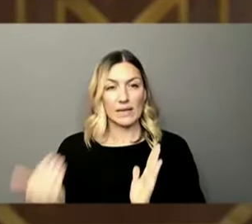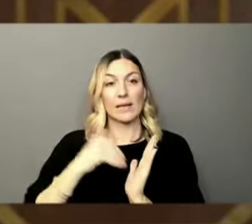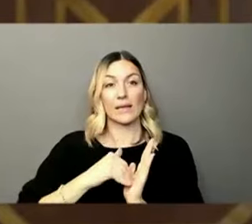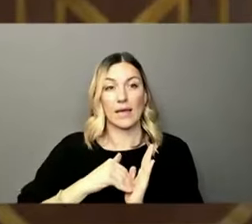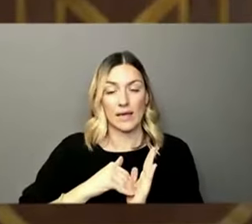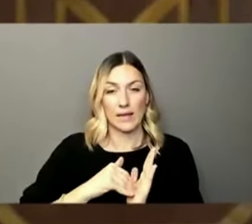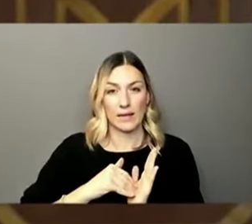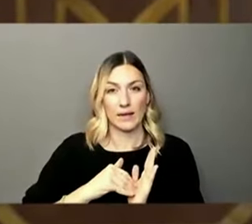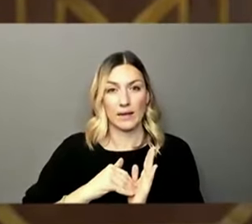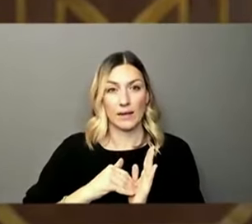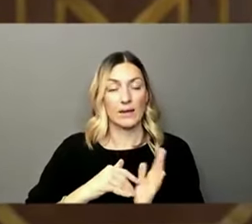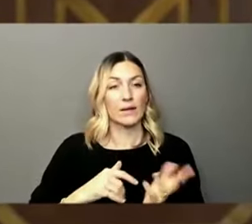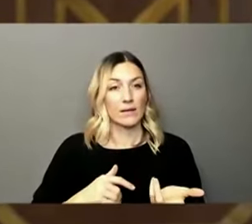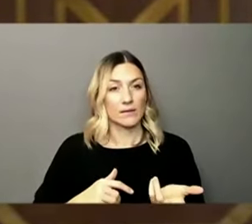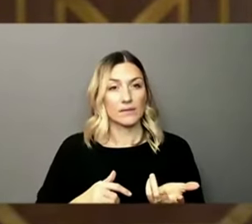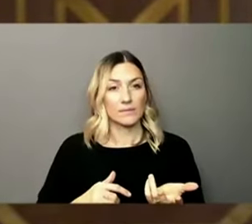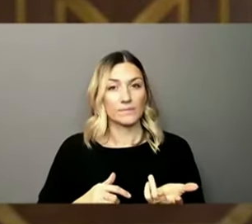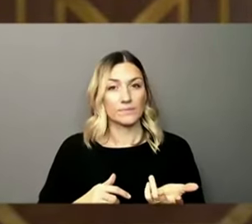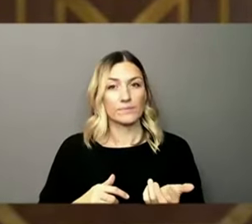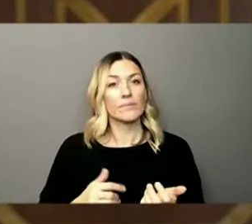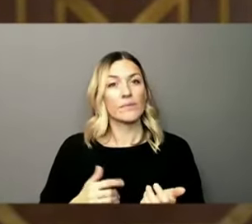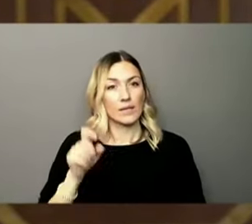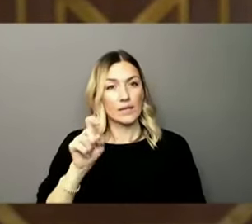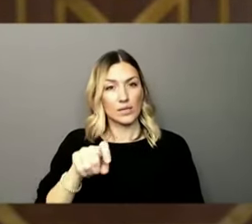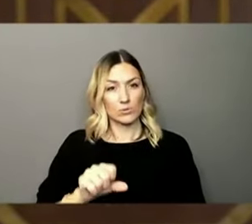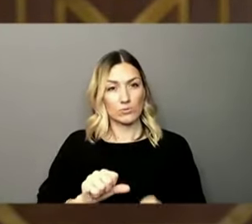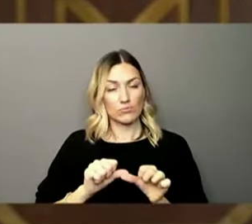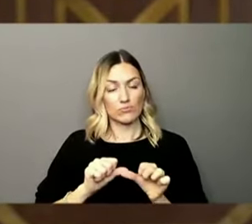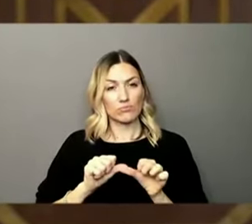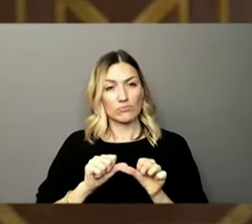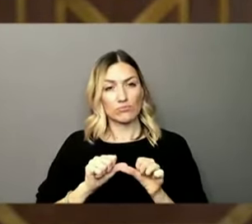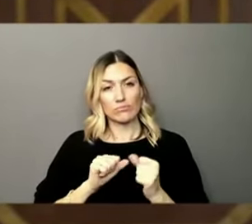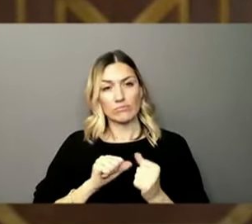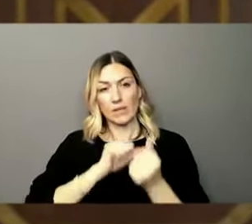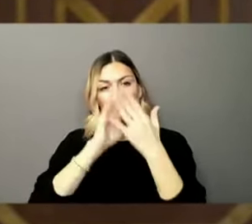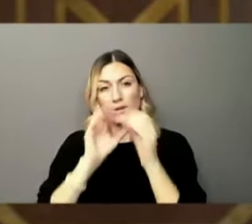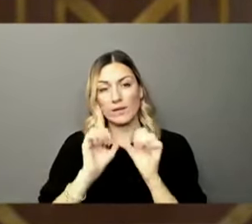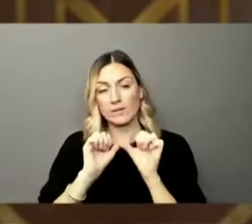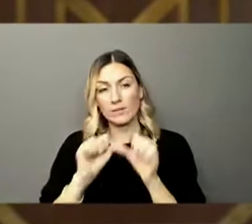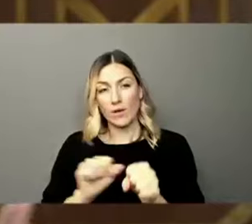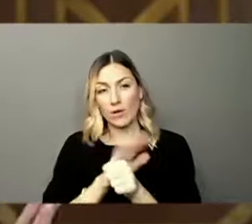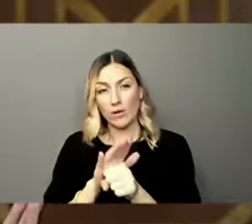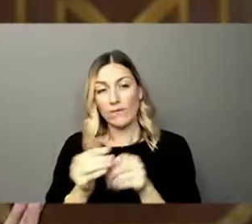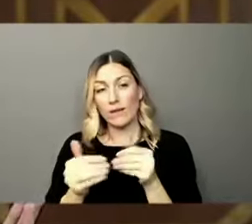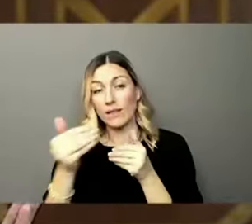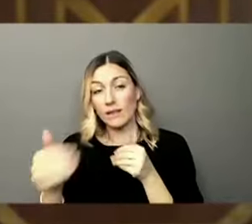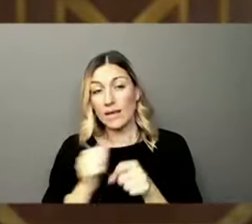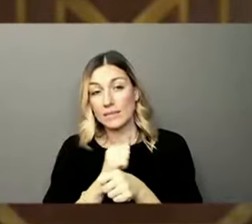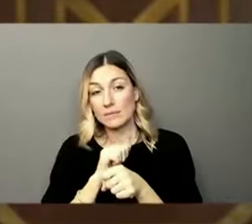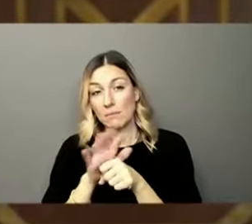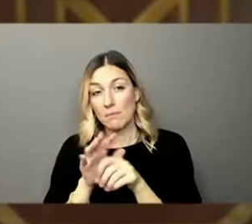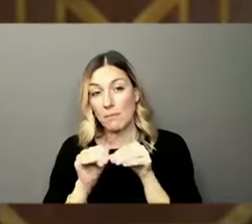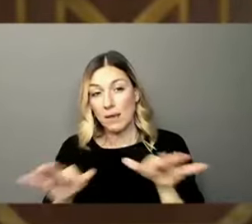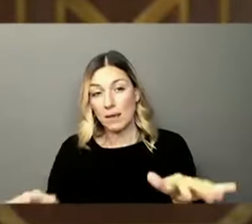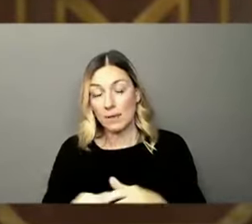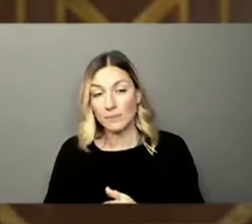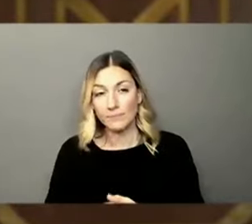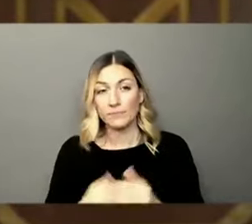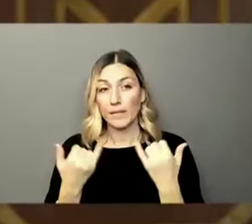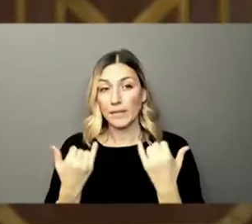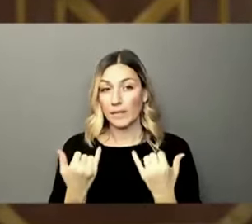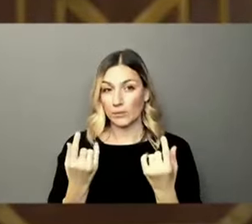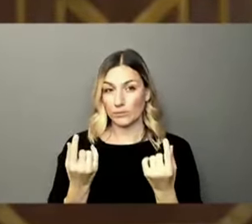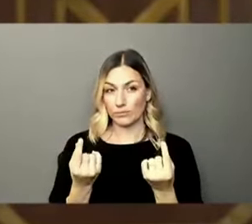to really, you know, address the challenge of long COVID and also the next pandemic. So where do we go from here? The